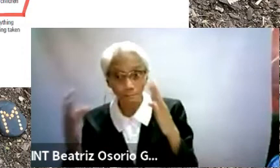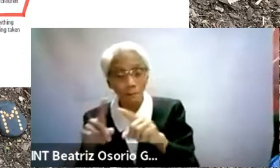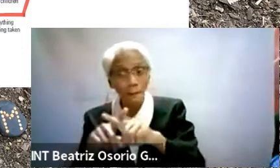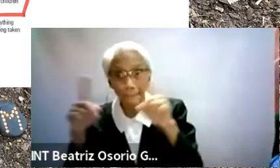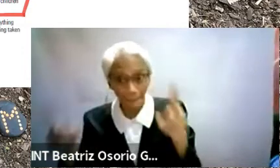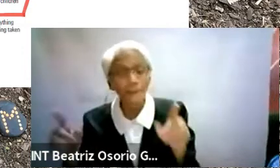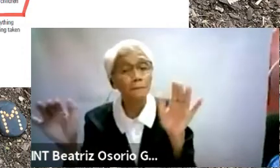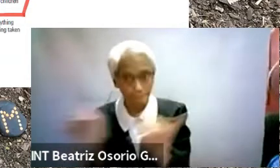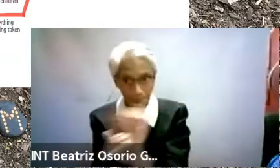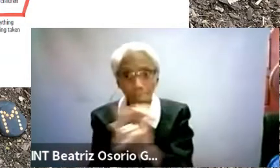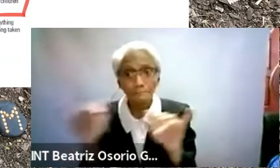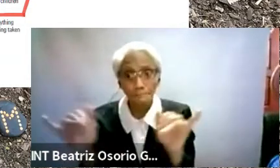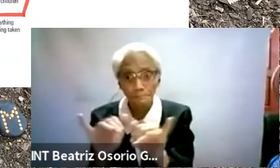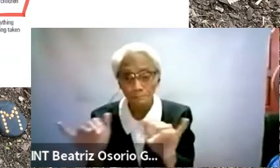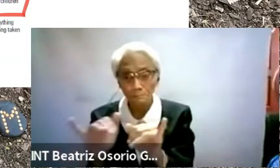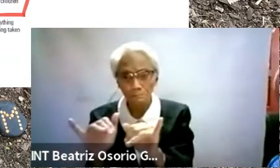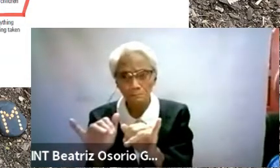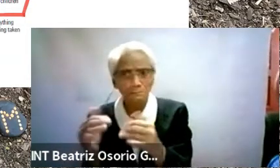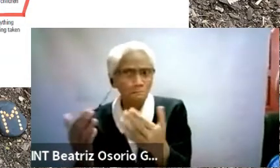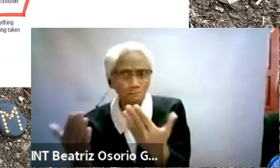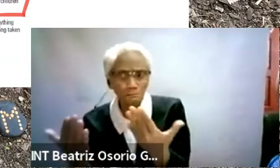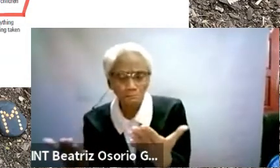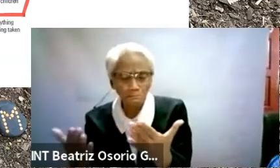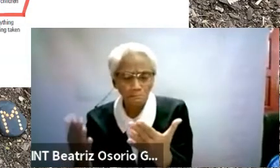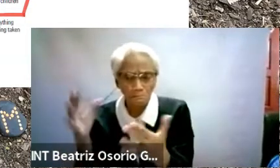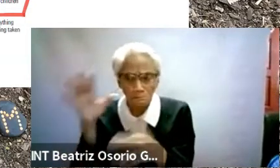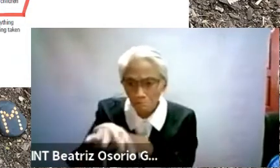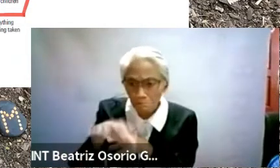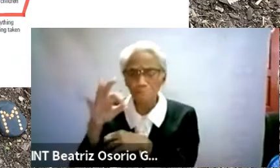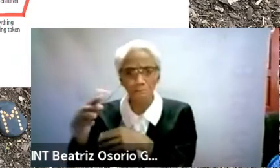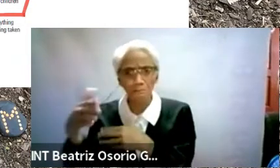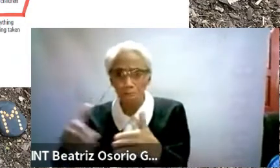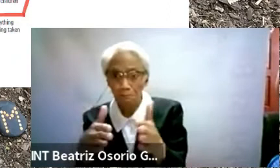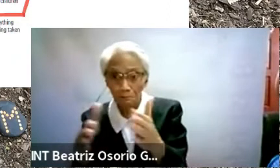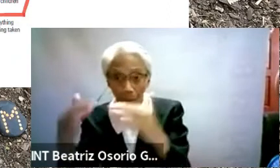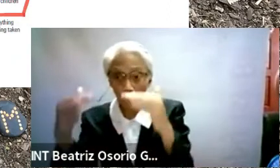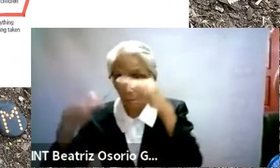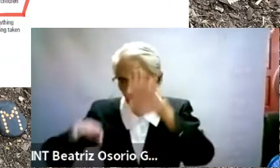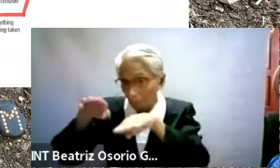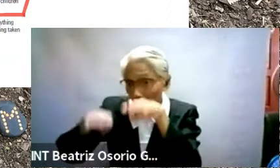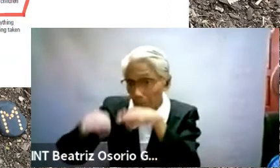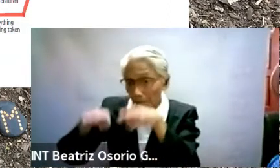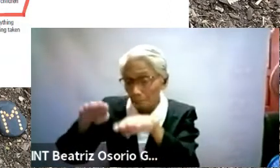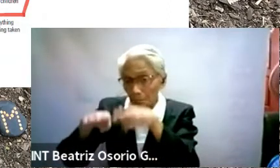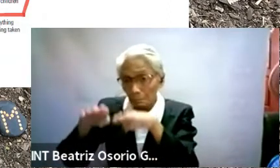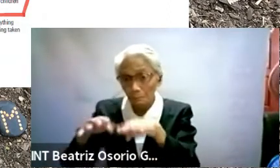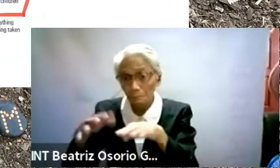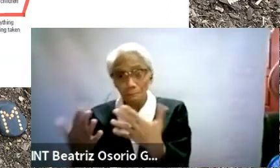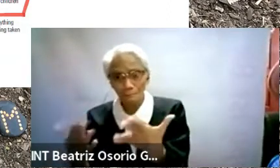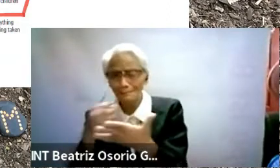also tries to find a way to have a balanced view that recognises